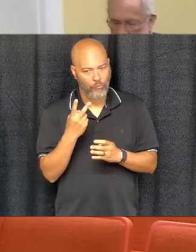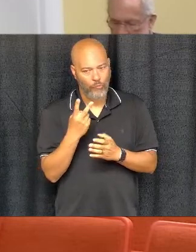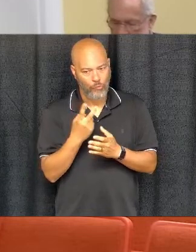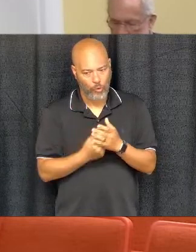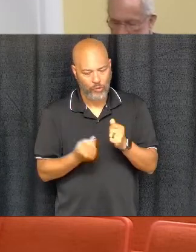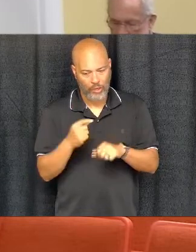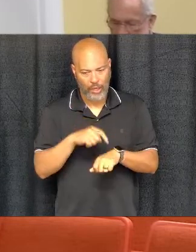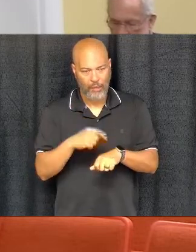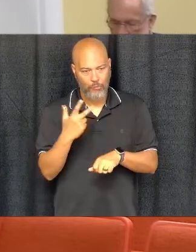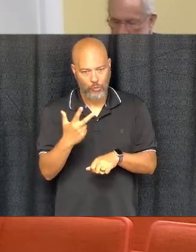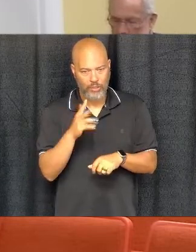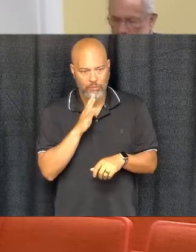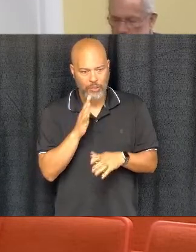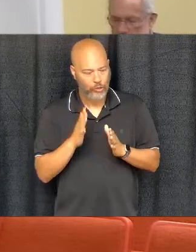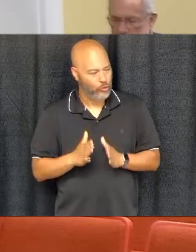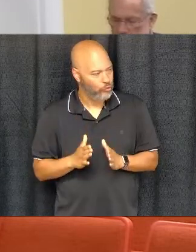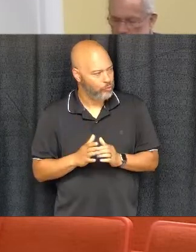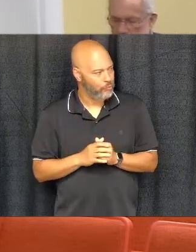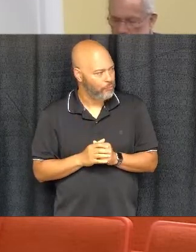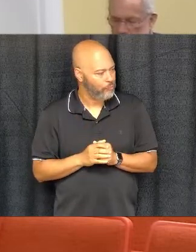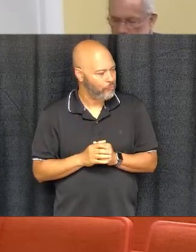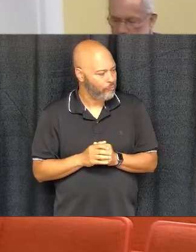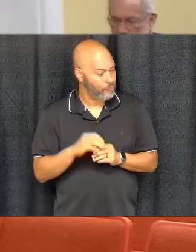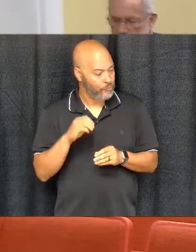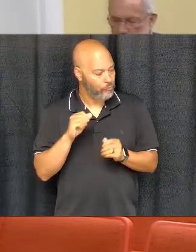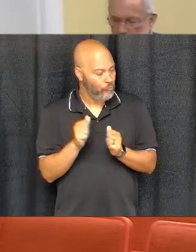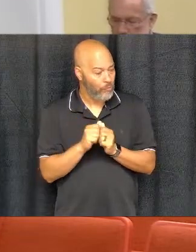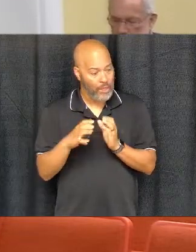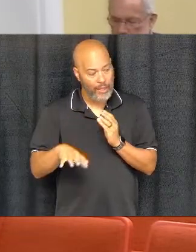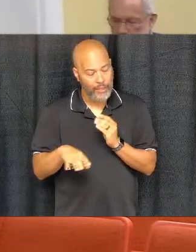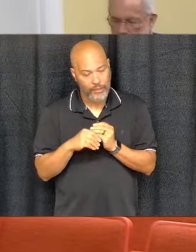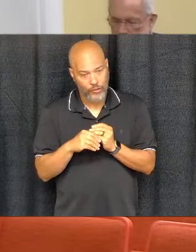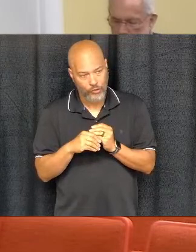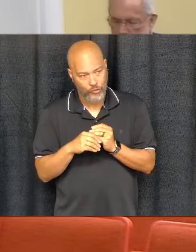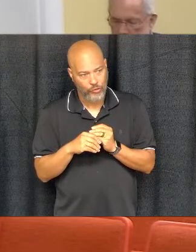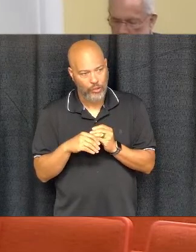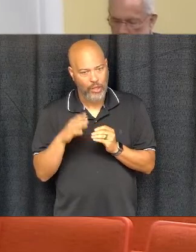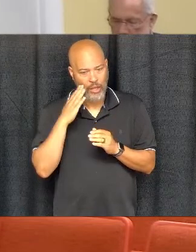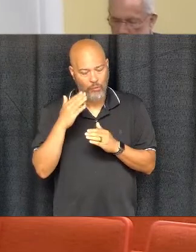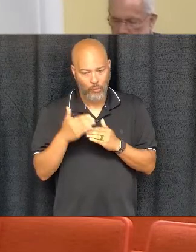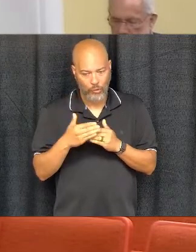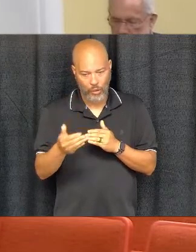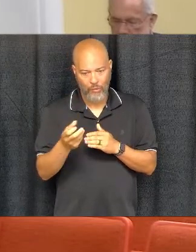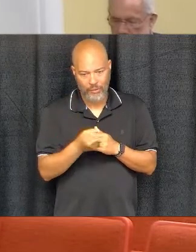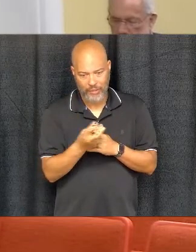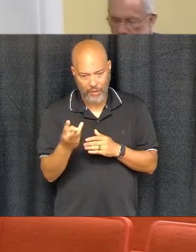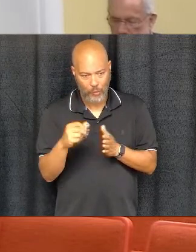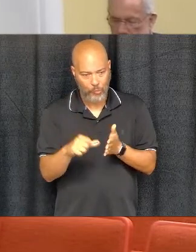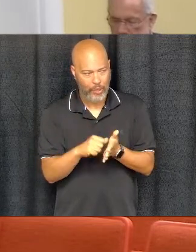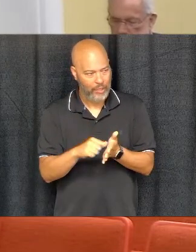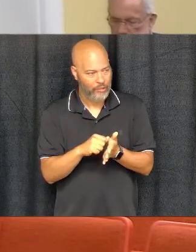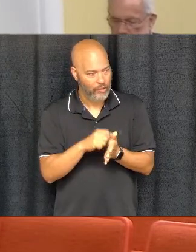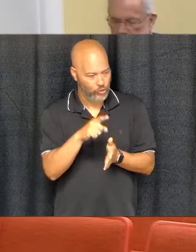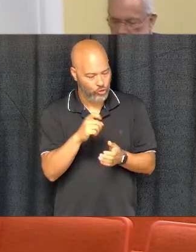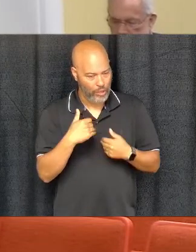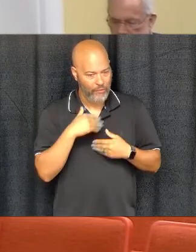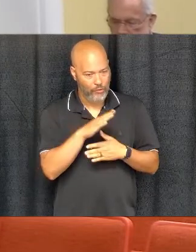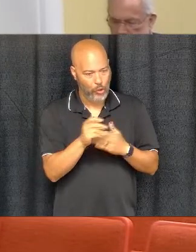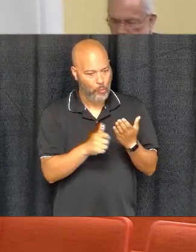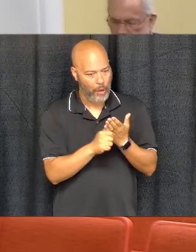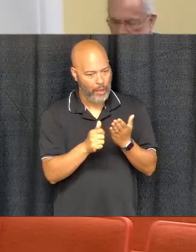3 speakers spoke. In addition, and it goes on for several pages after, you should have in your